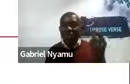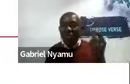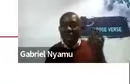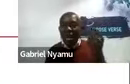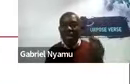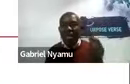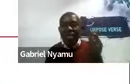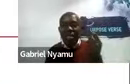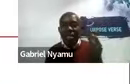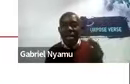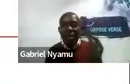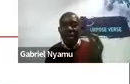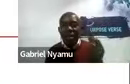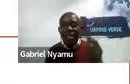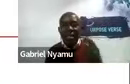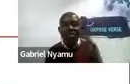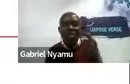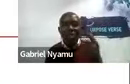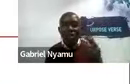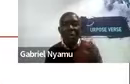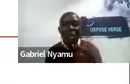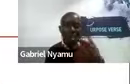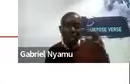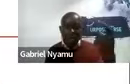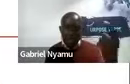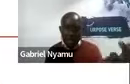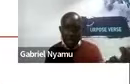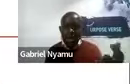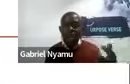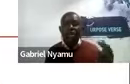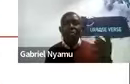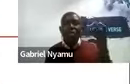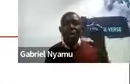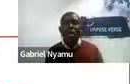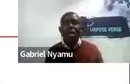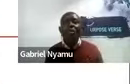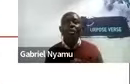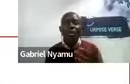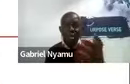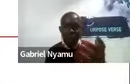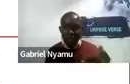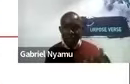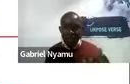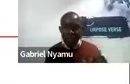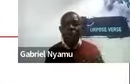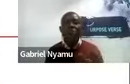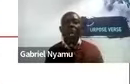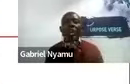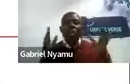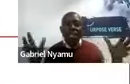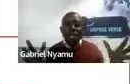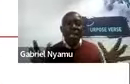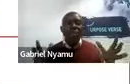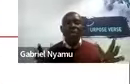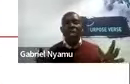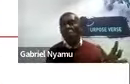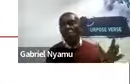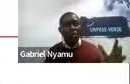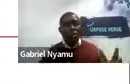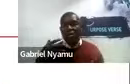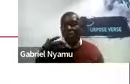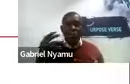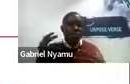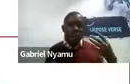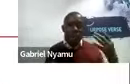that everybody has a predestined purpose that has been shaped by our Creator. You only need to discover it. But we are lost in the turmoils